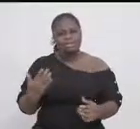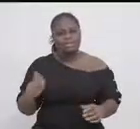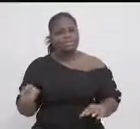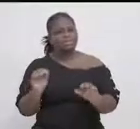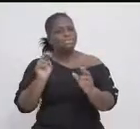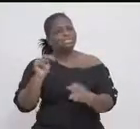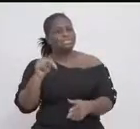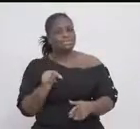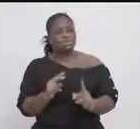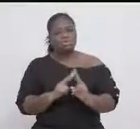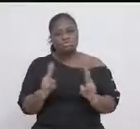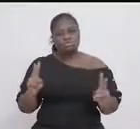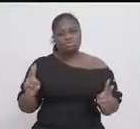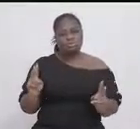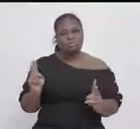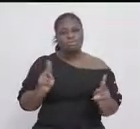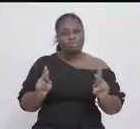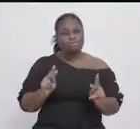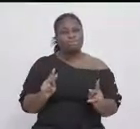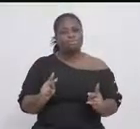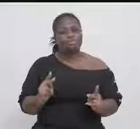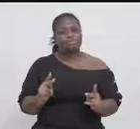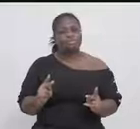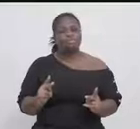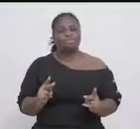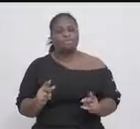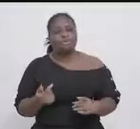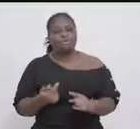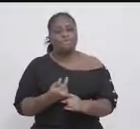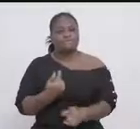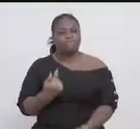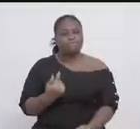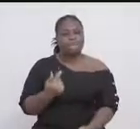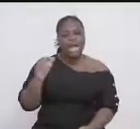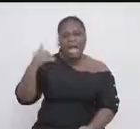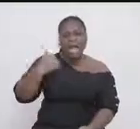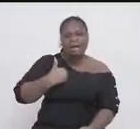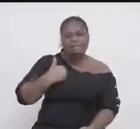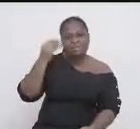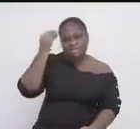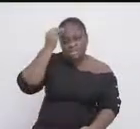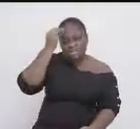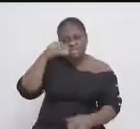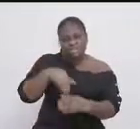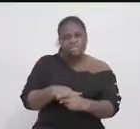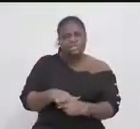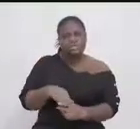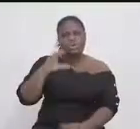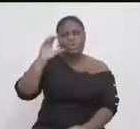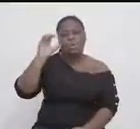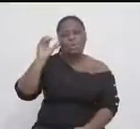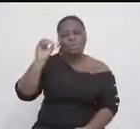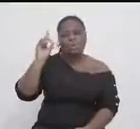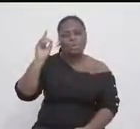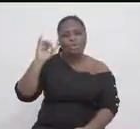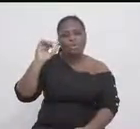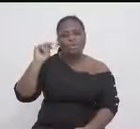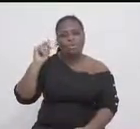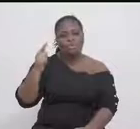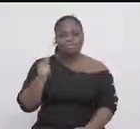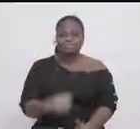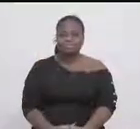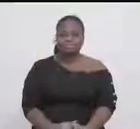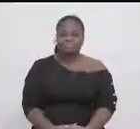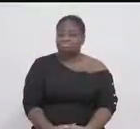that every graduate from SHS would have some knowledge of coding? What would it take to do that? And thank you, Bernard.